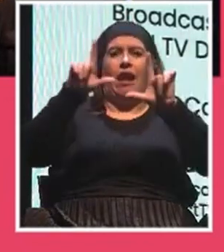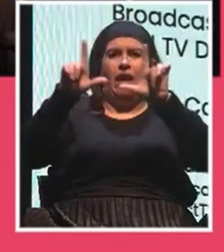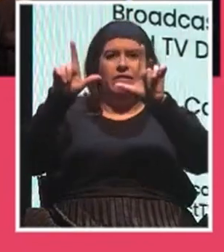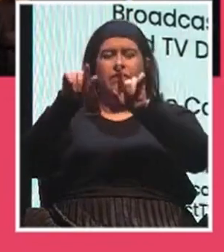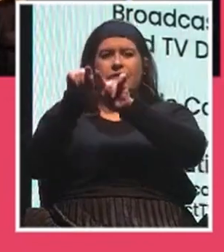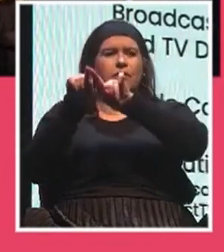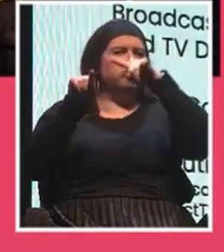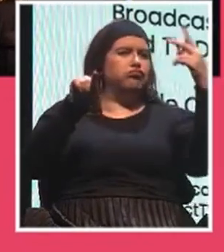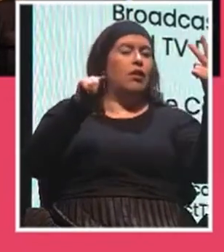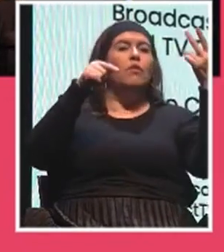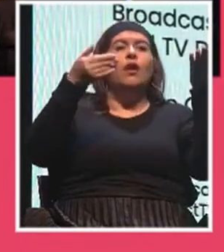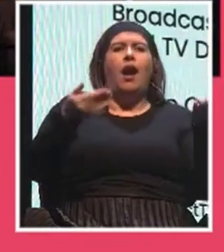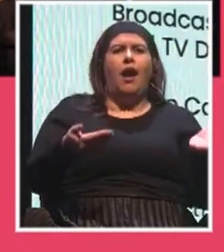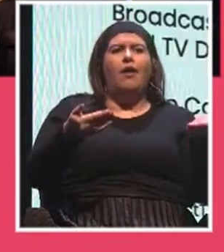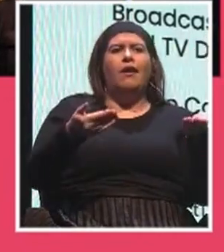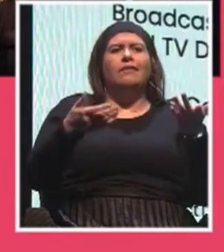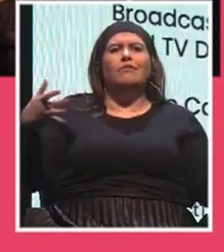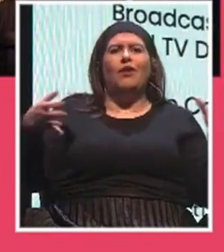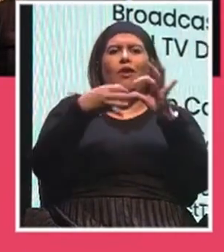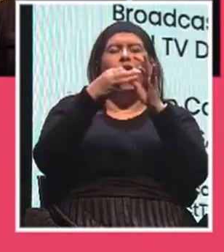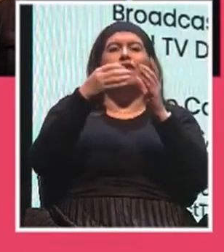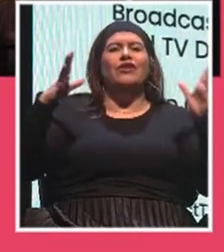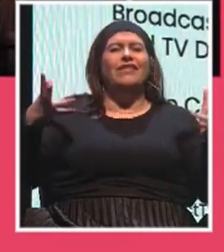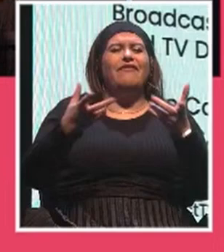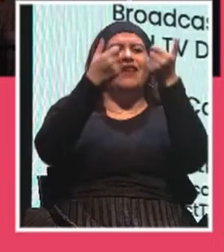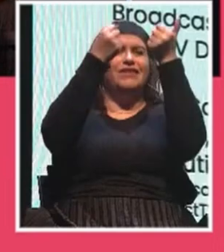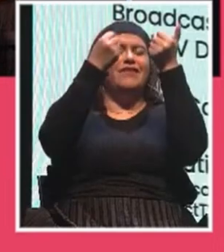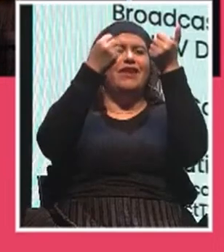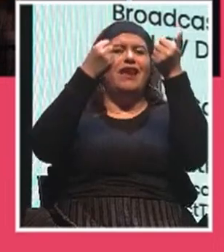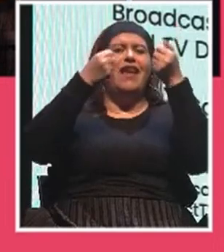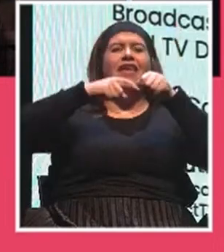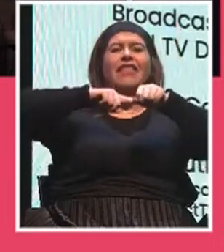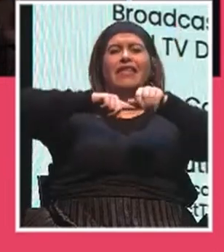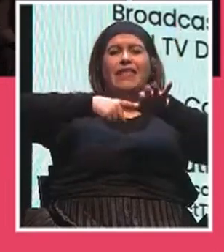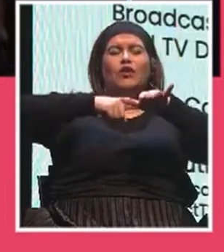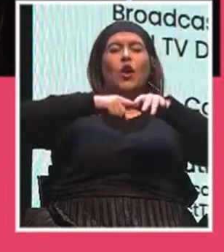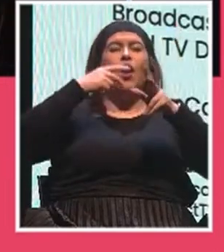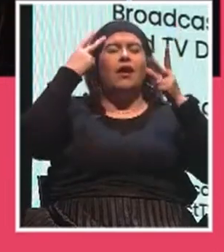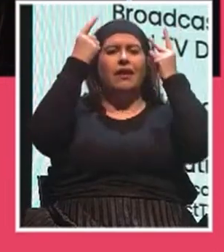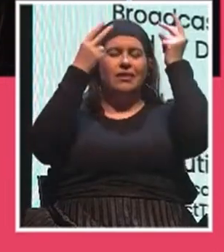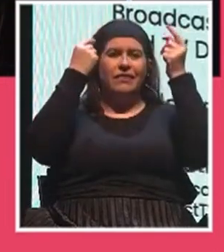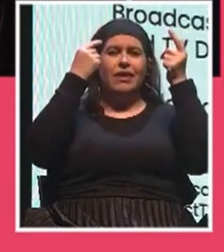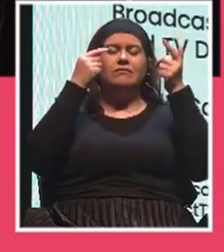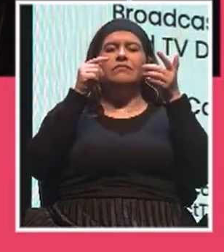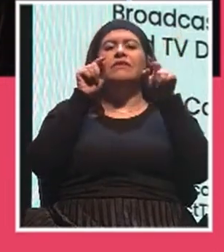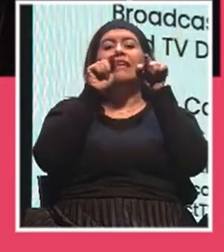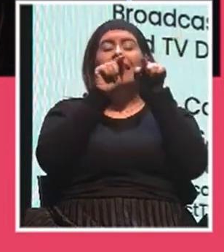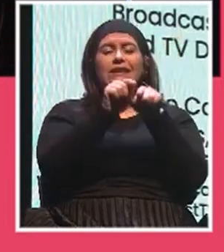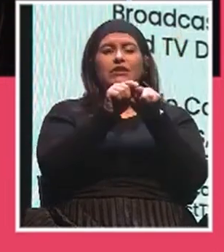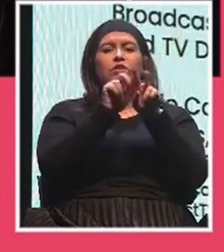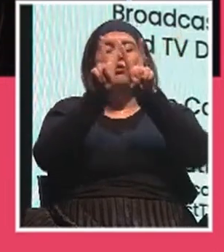Techno Creative Arts Festival. That's one of the accelerating, exciting aspects of